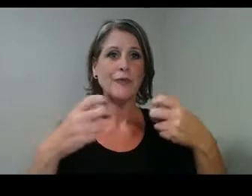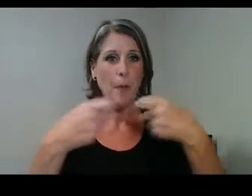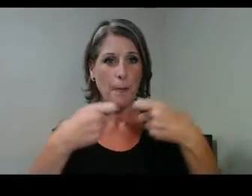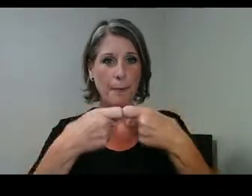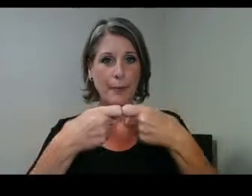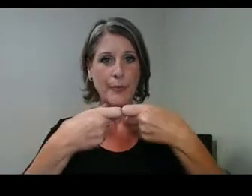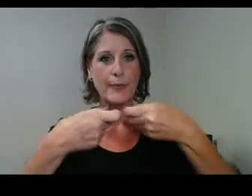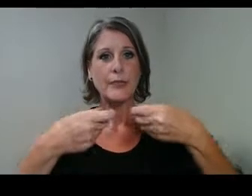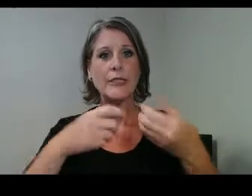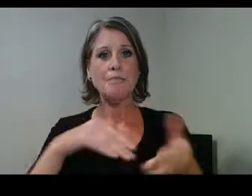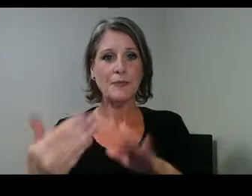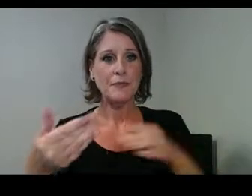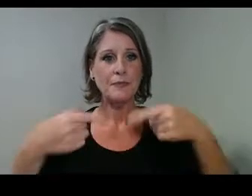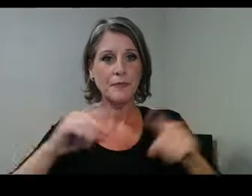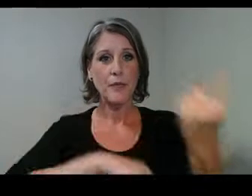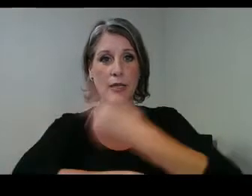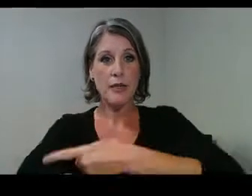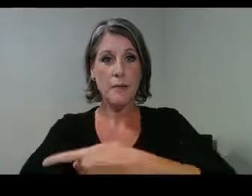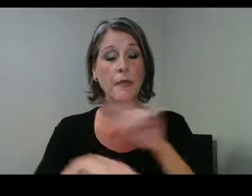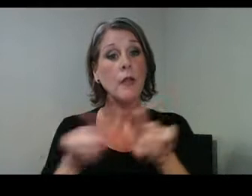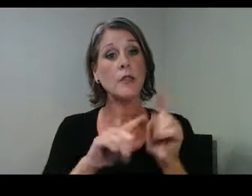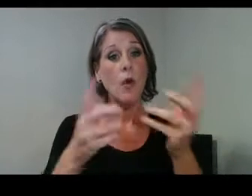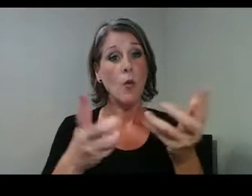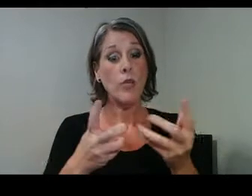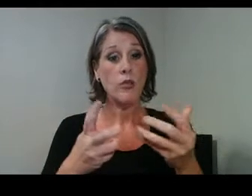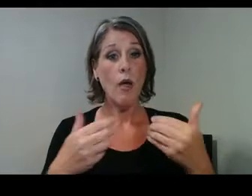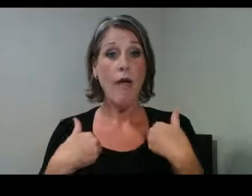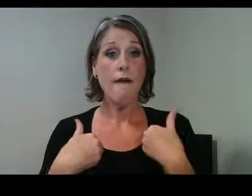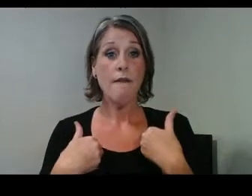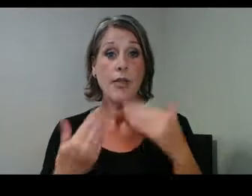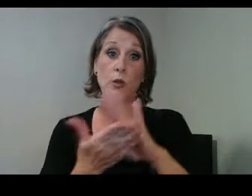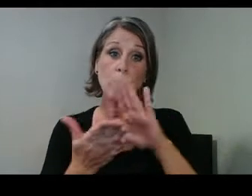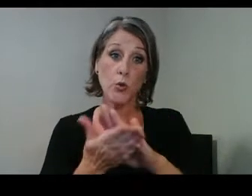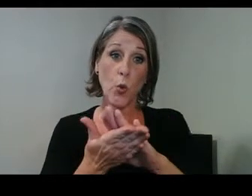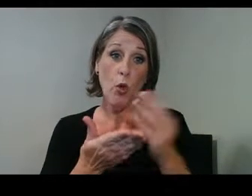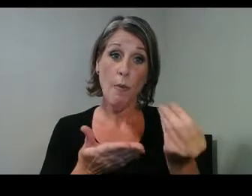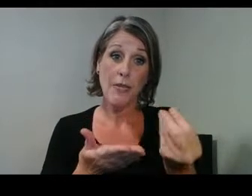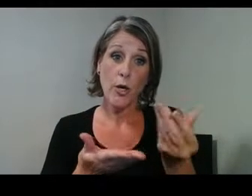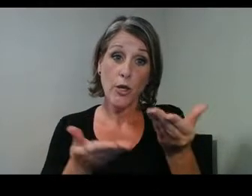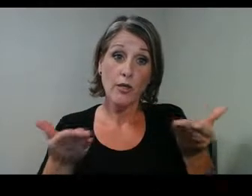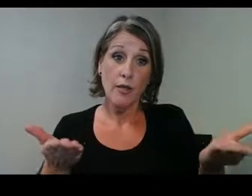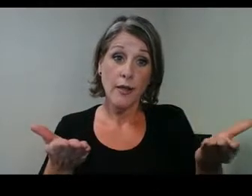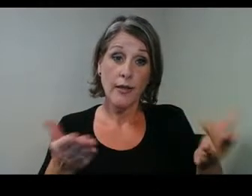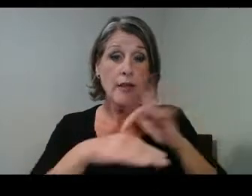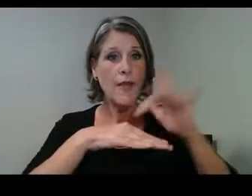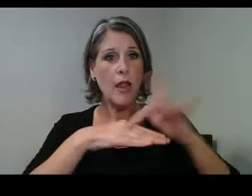be prepared for their learning and to have their materials with them in their learning space.